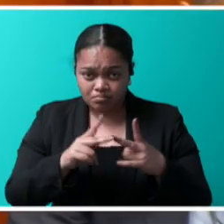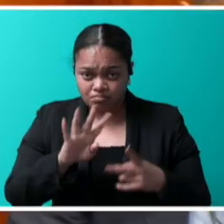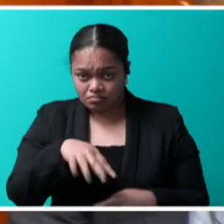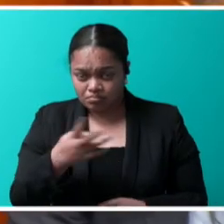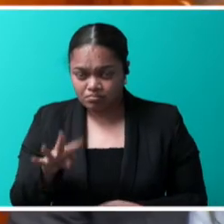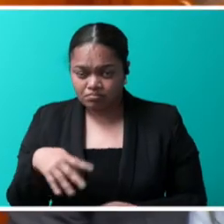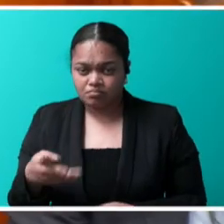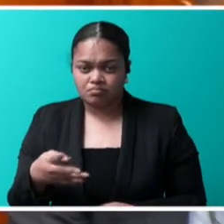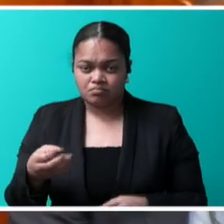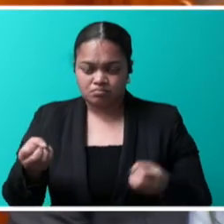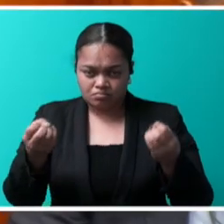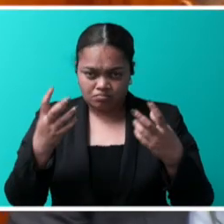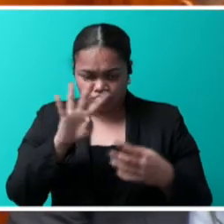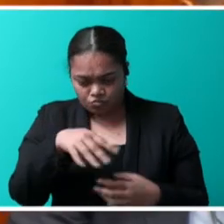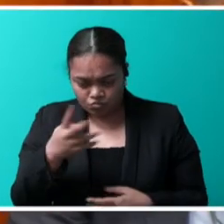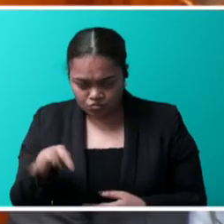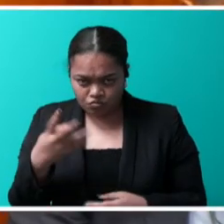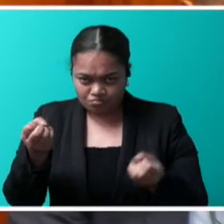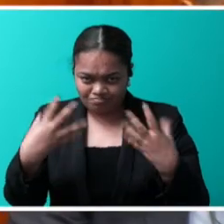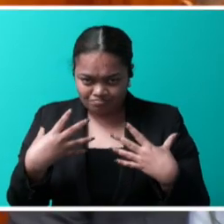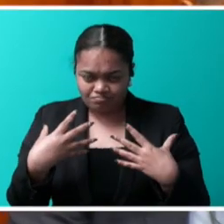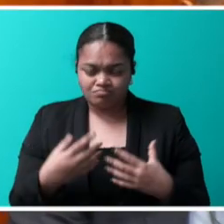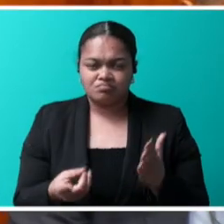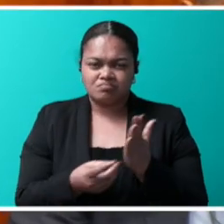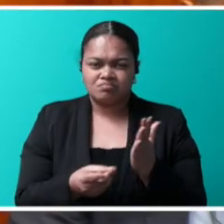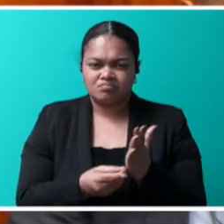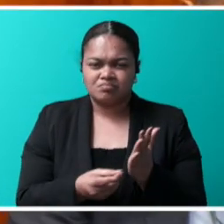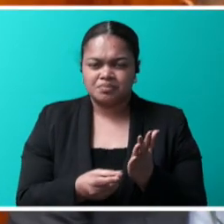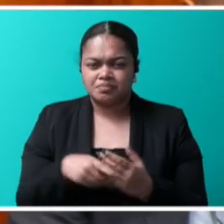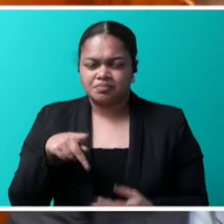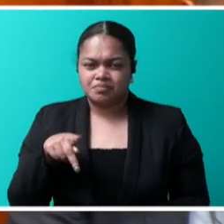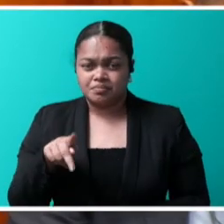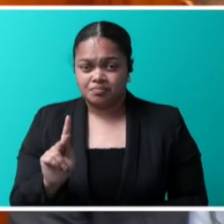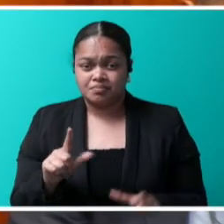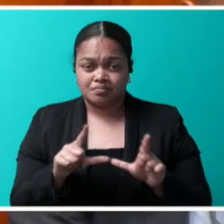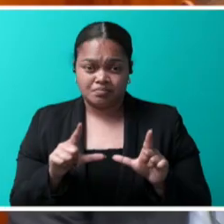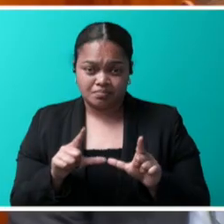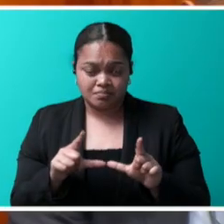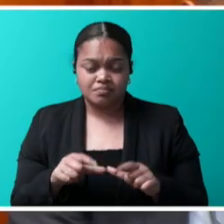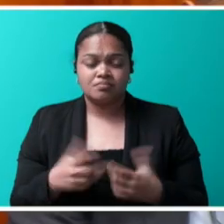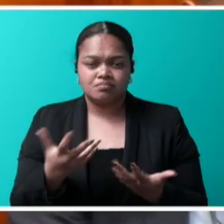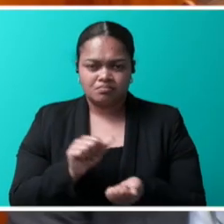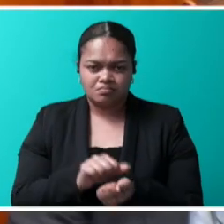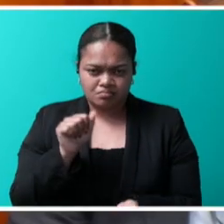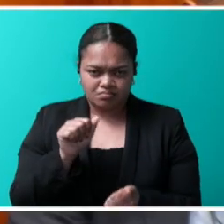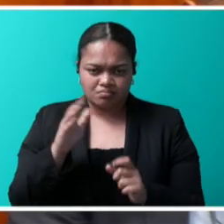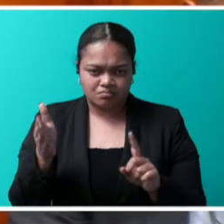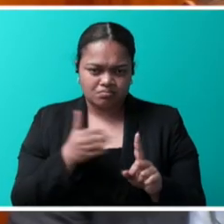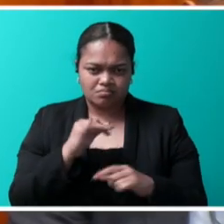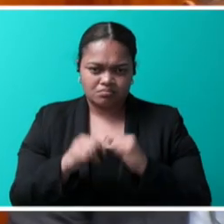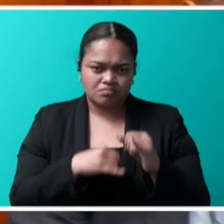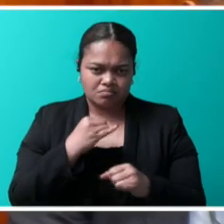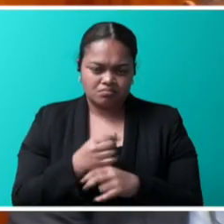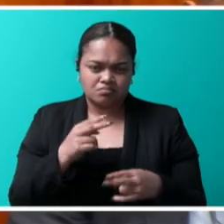risk-based screening, and digitalizing import permits and phytosanitary certificates in line with International